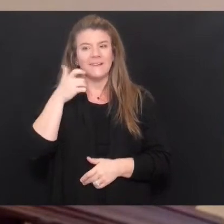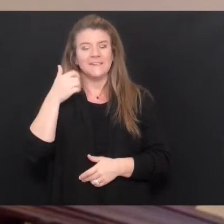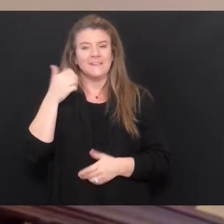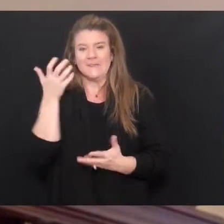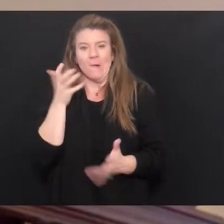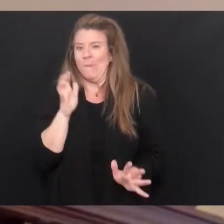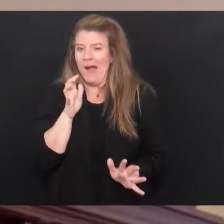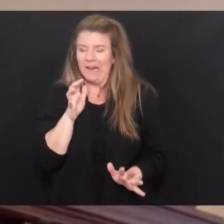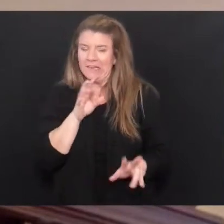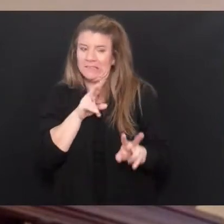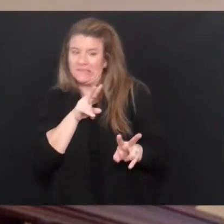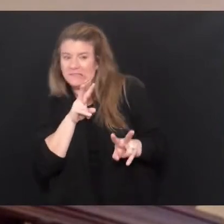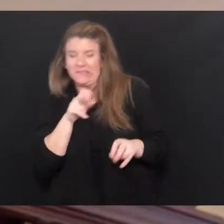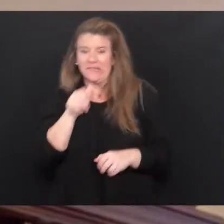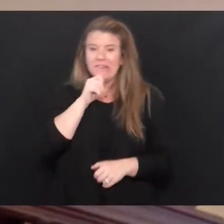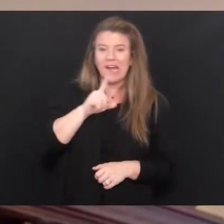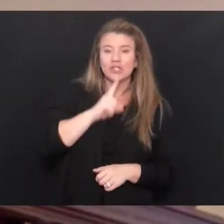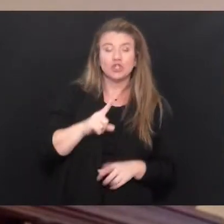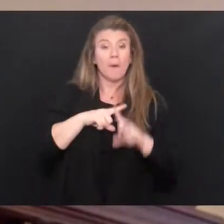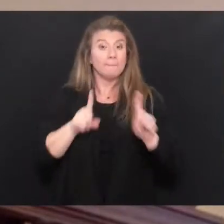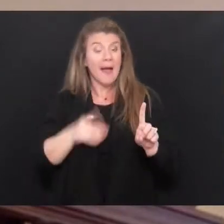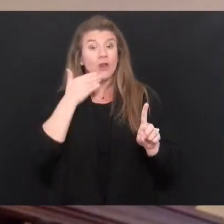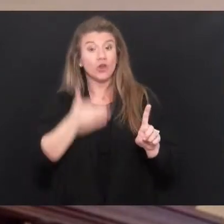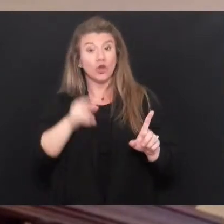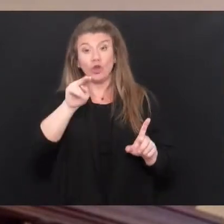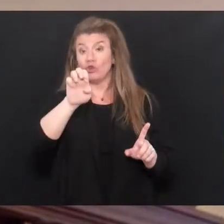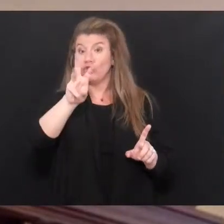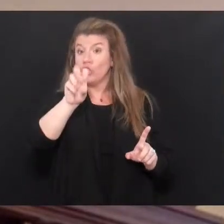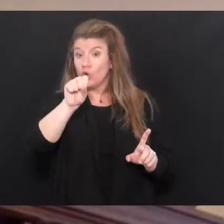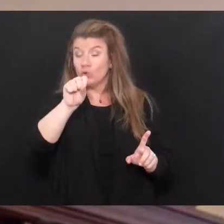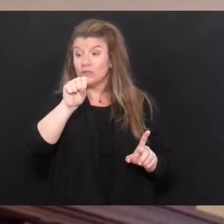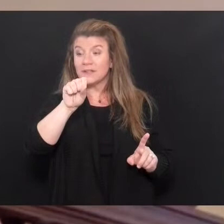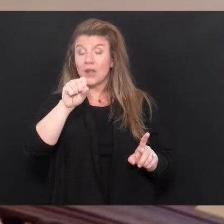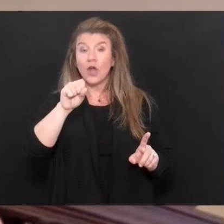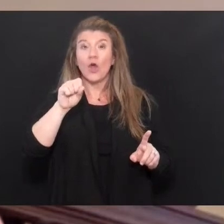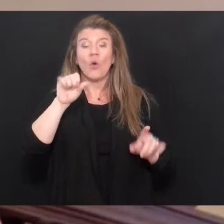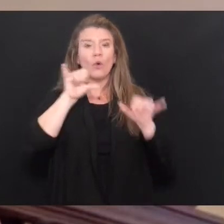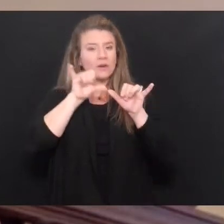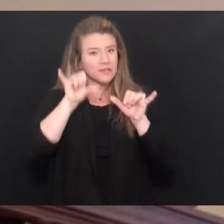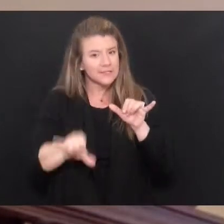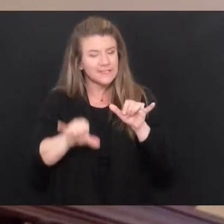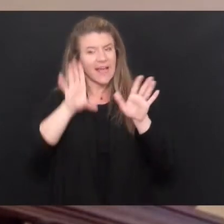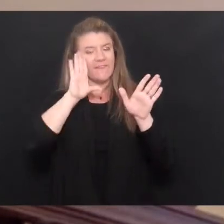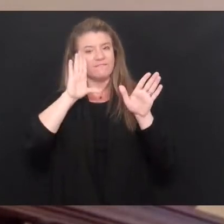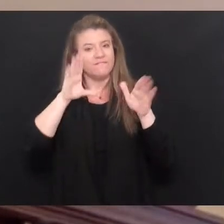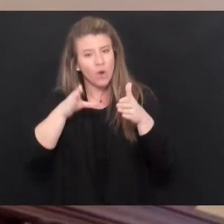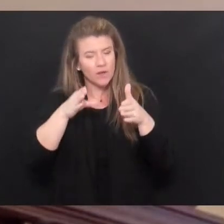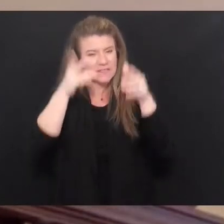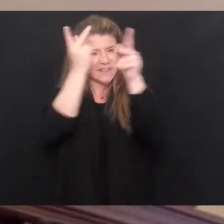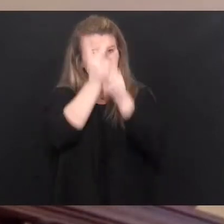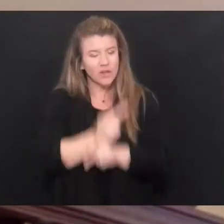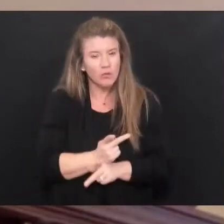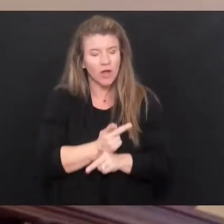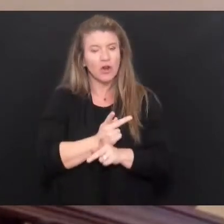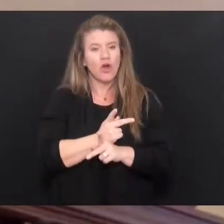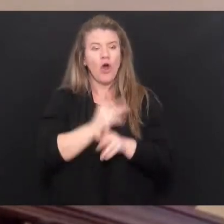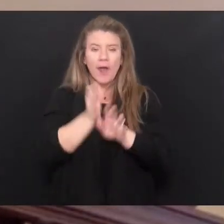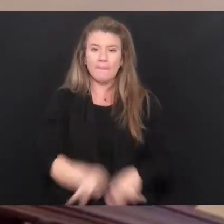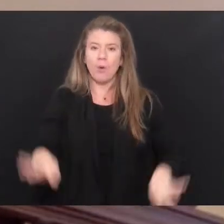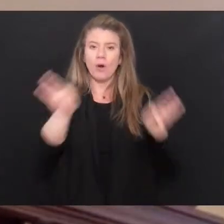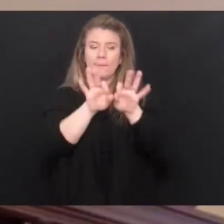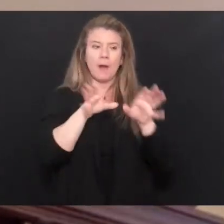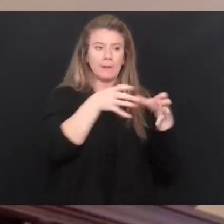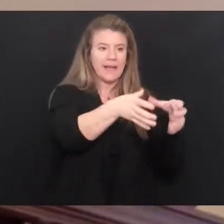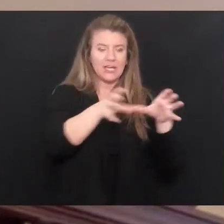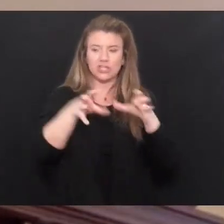hesitancy in the vaccine. But the good news is we stay focused strategically on key populations that